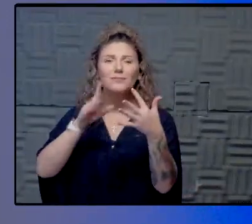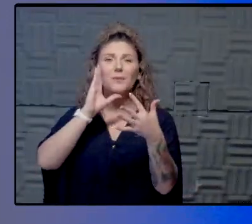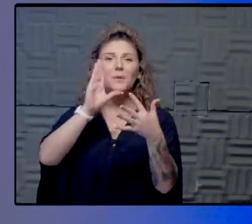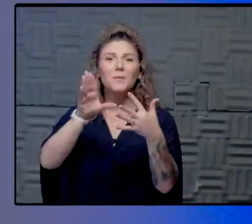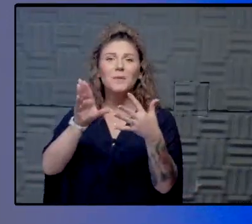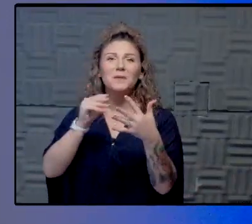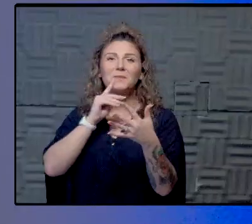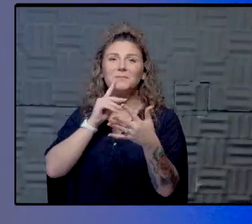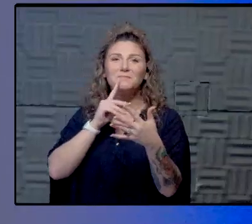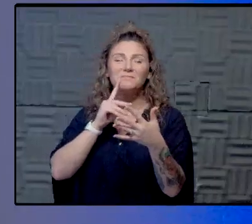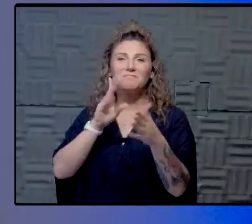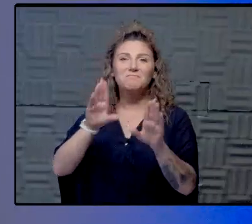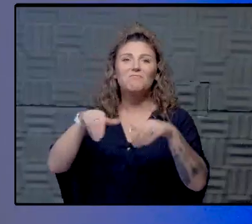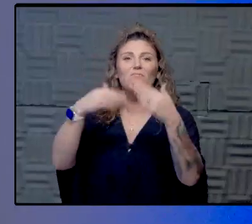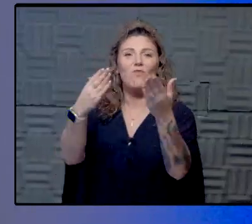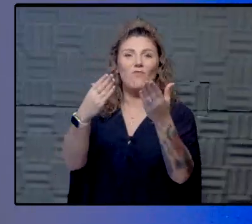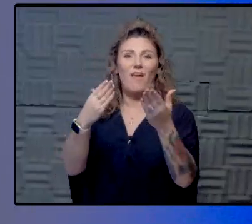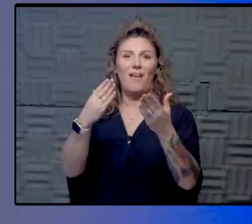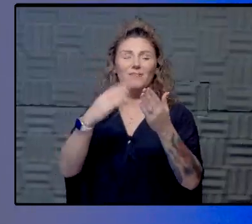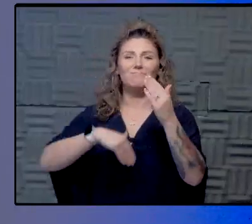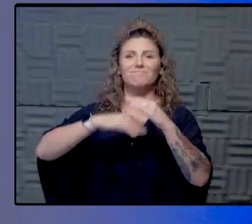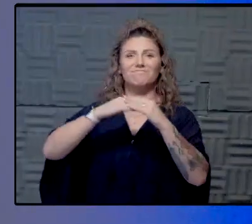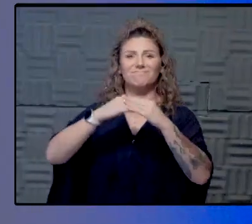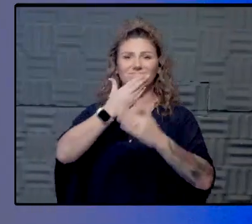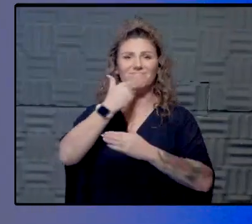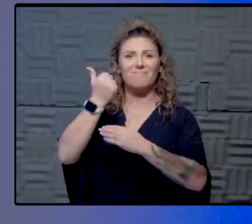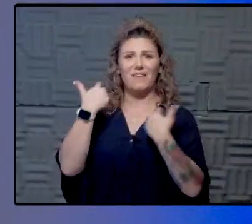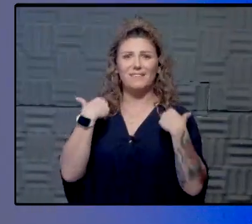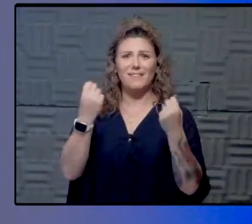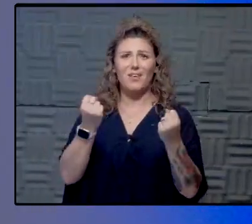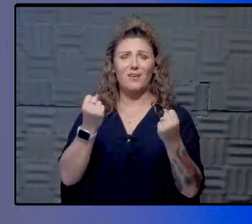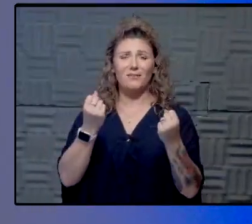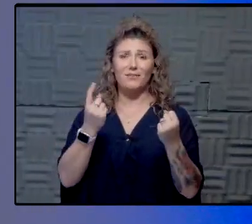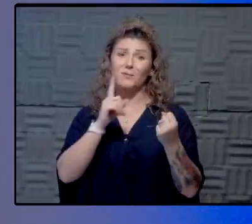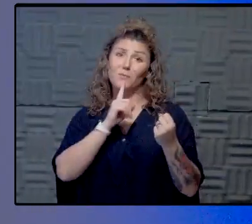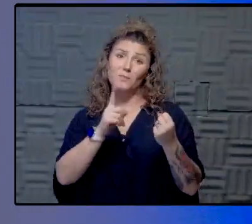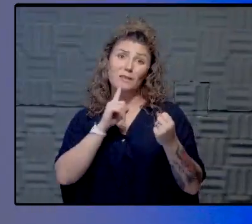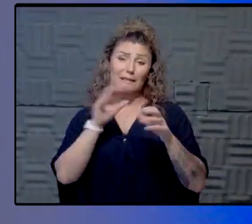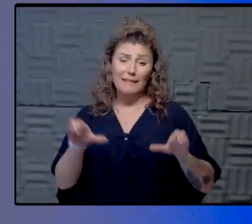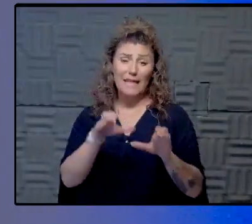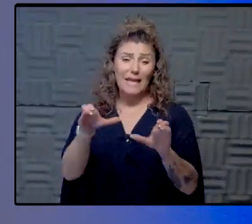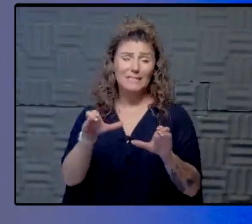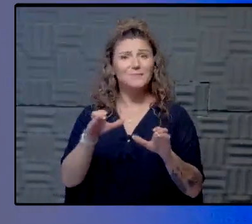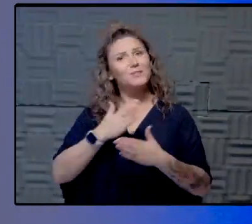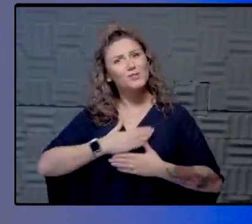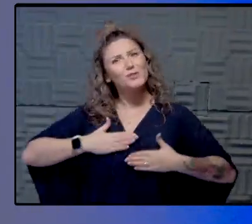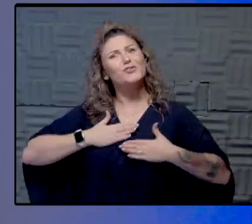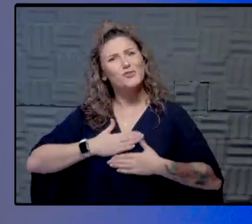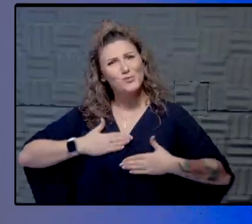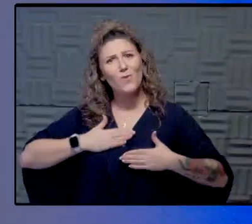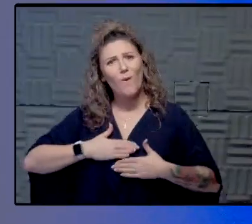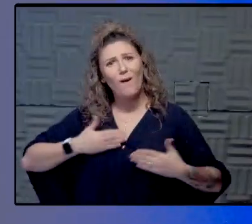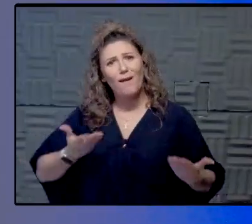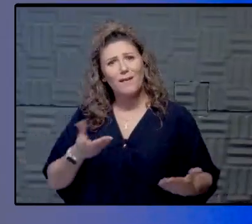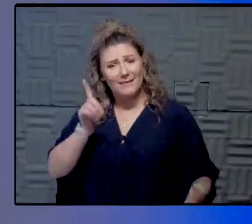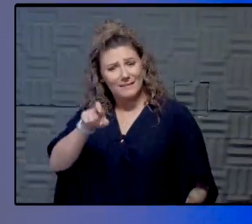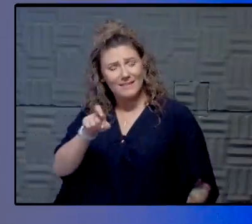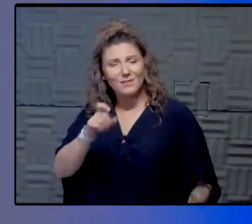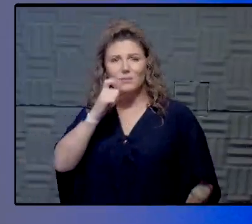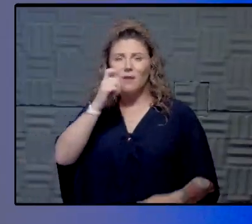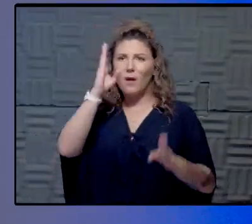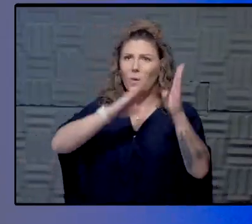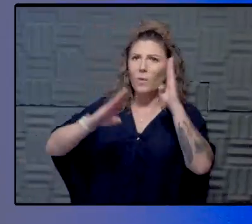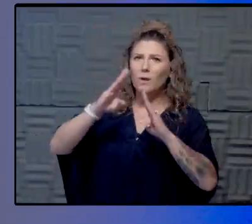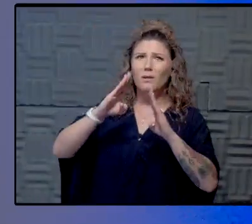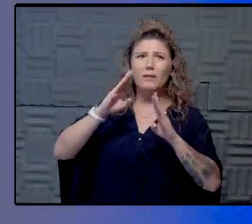to optimal emotional health, and enjoy the activities that we have to enjoy and not worry too much